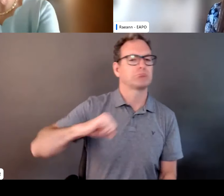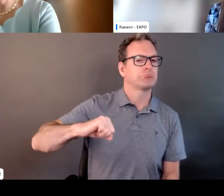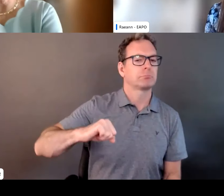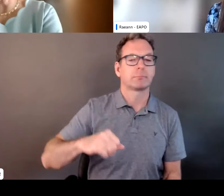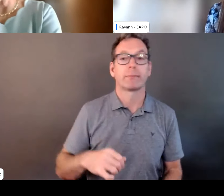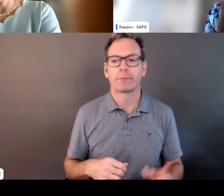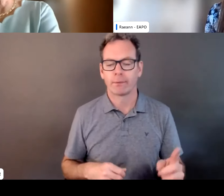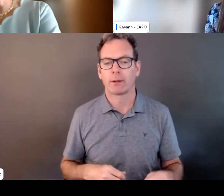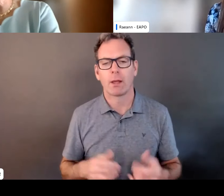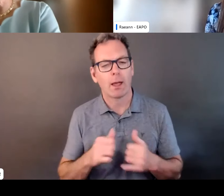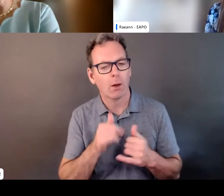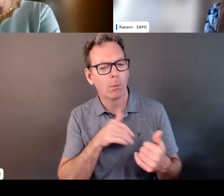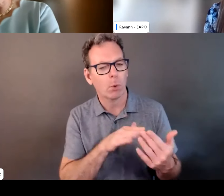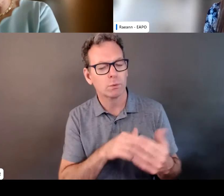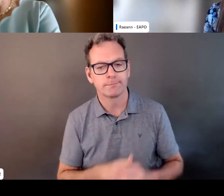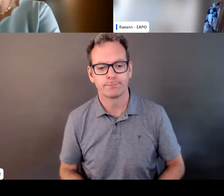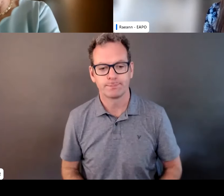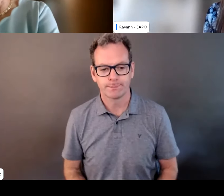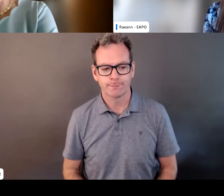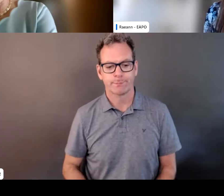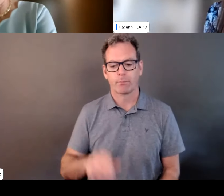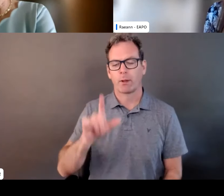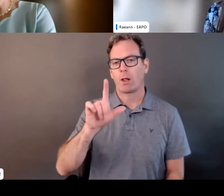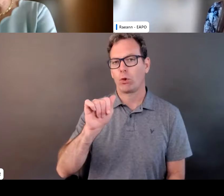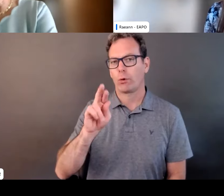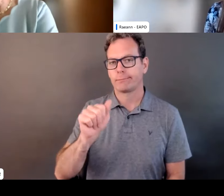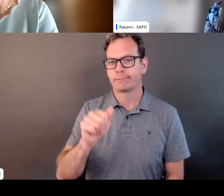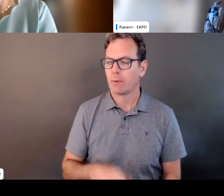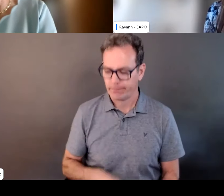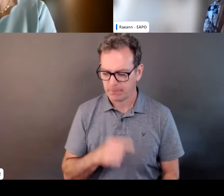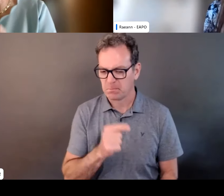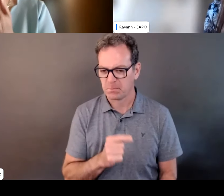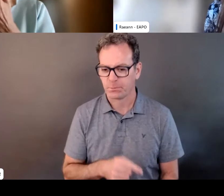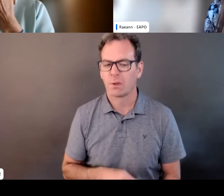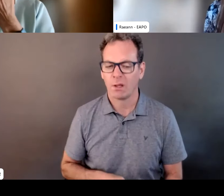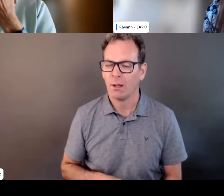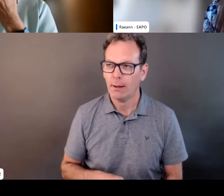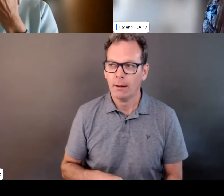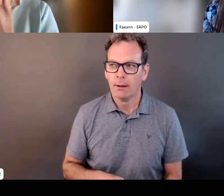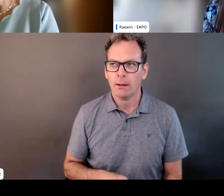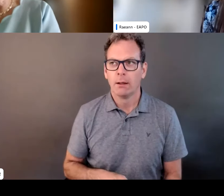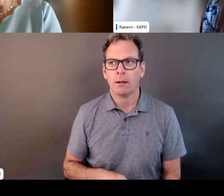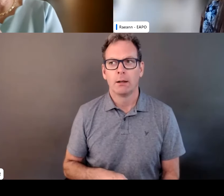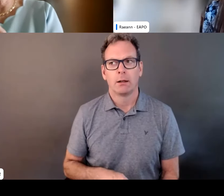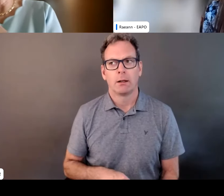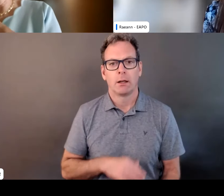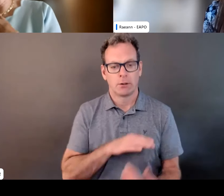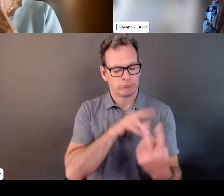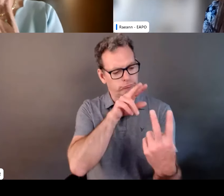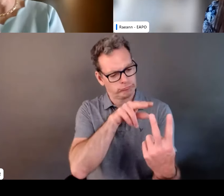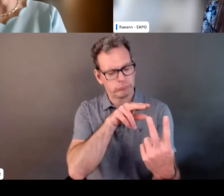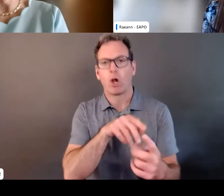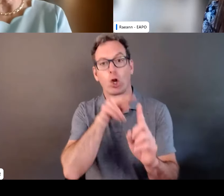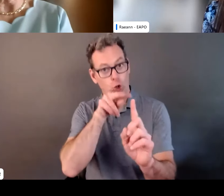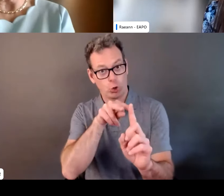two things. One, sometimes I've heard healthcare professionals think that somebody is suicidal